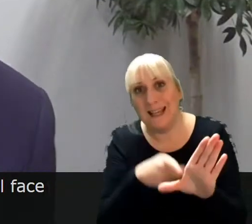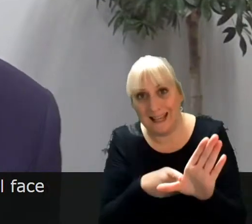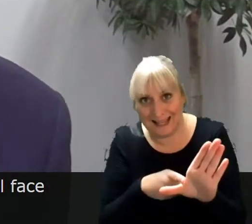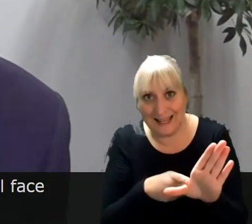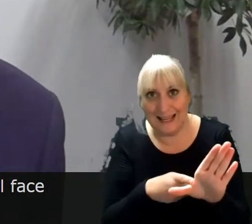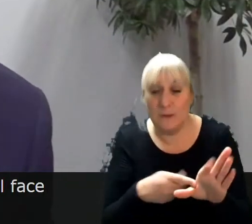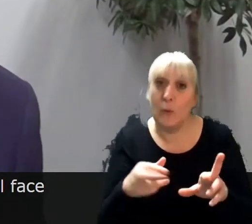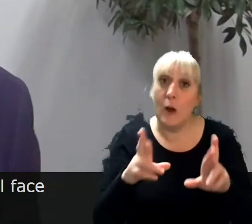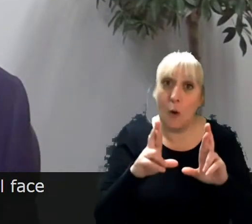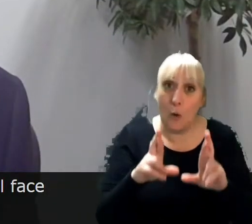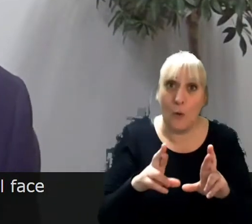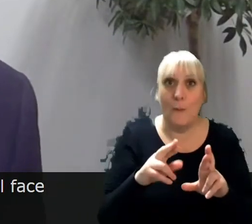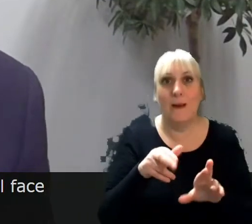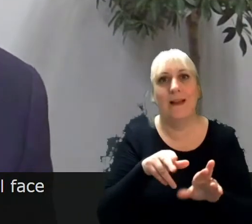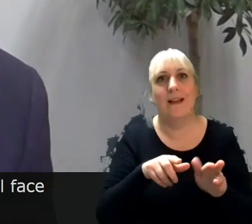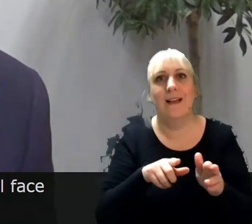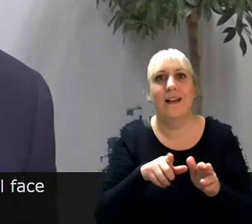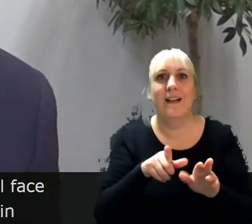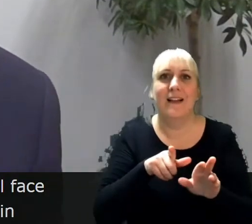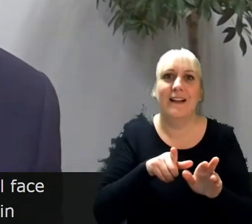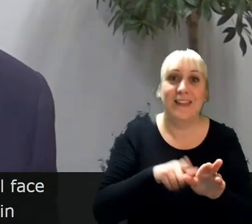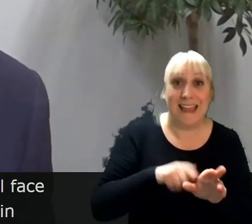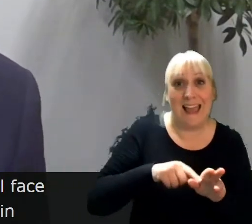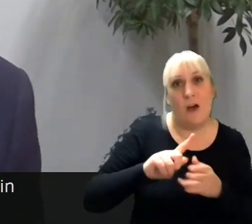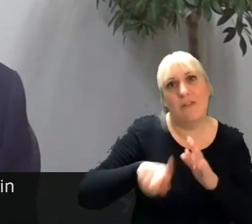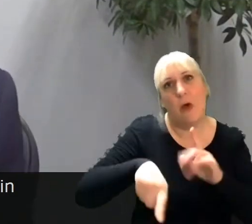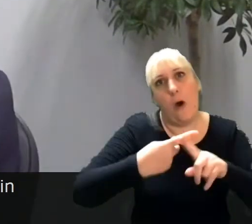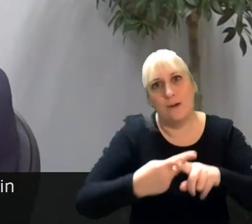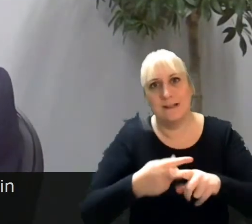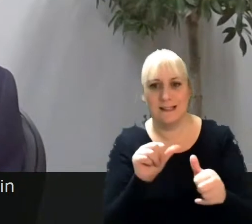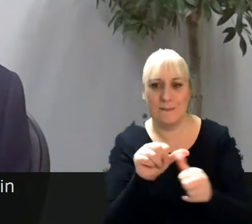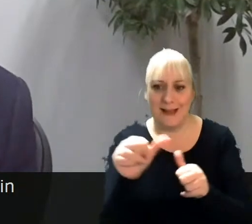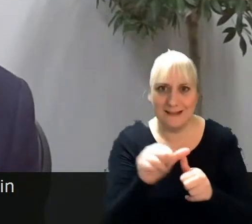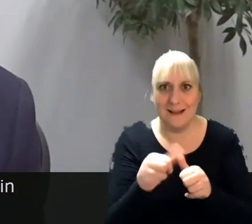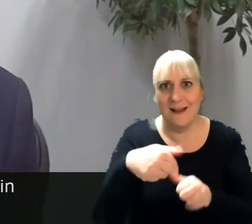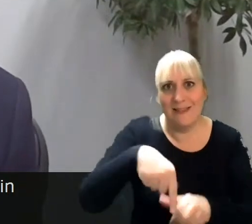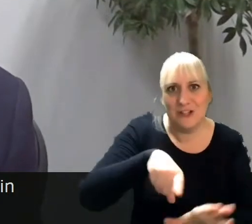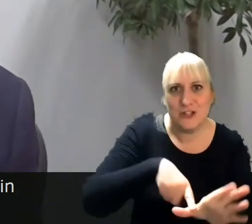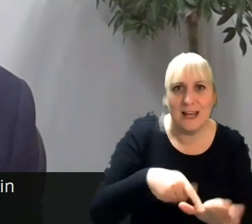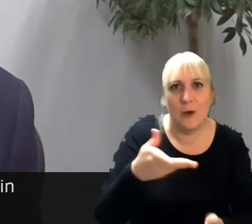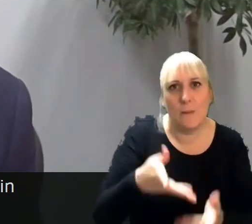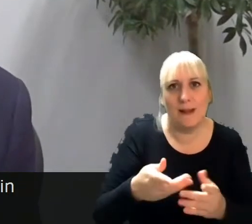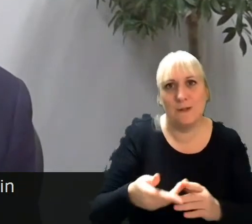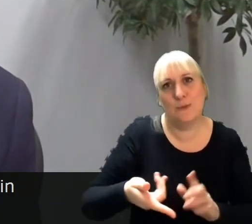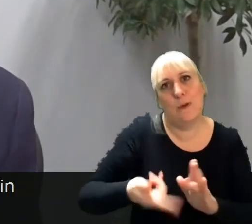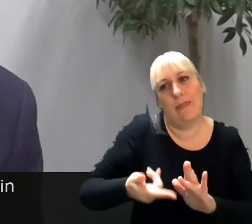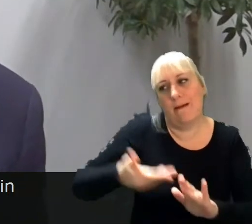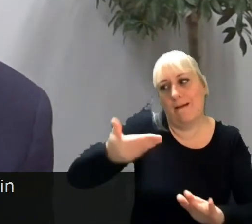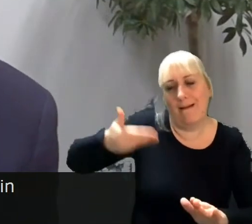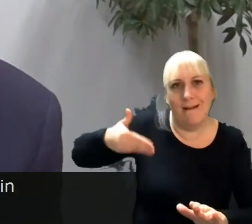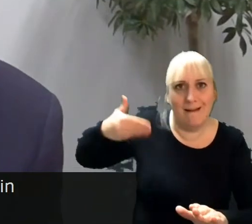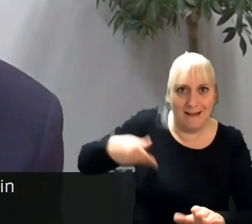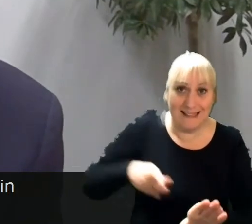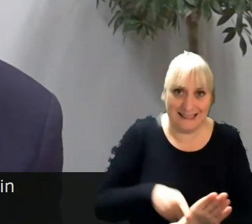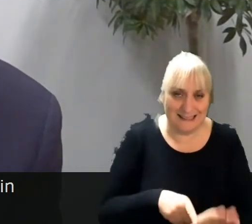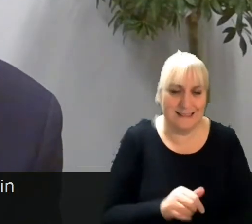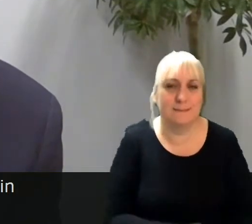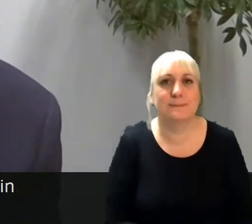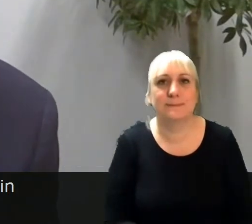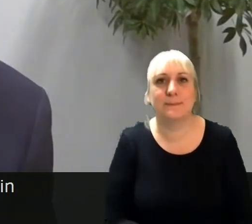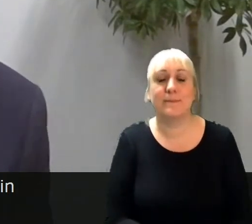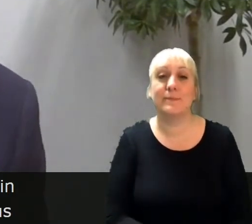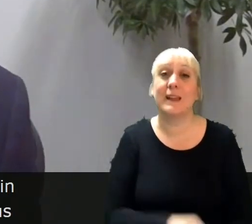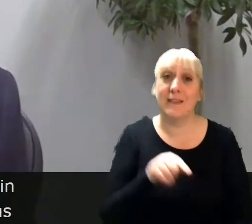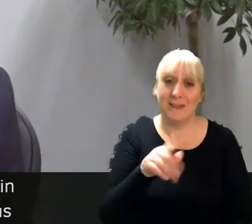better than the last year was for all of us, not just in London, but across the globe. And thank you for raising this really important issue. So one of the first things I did